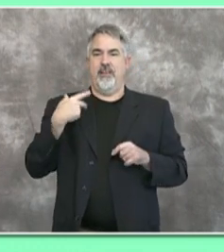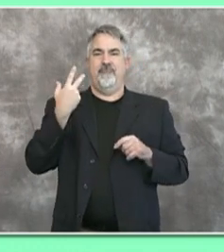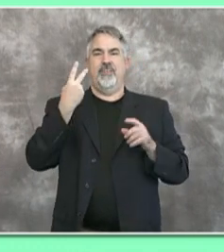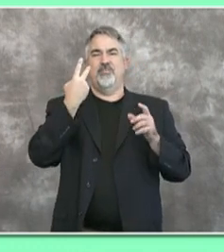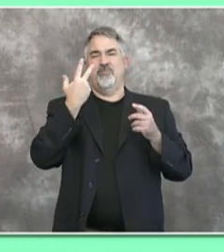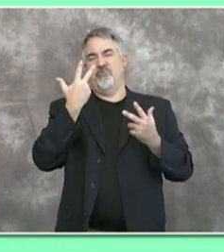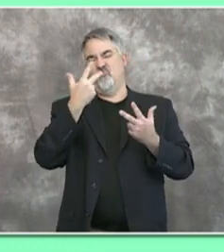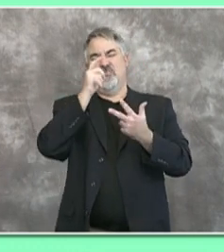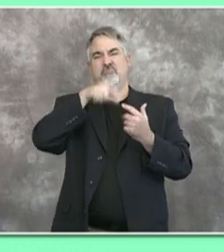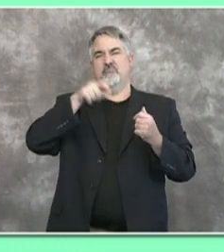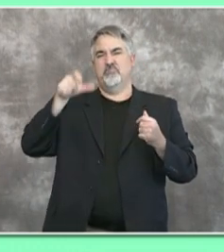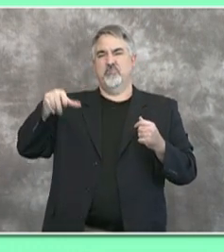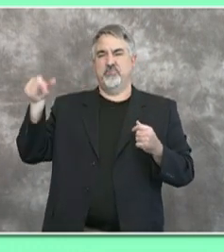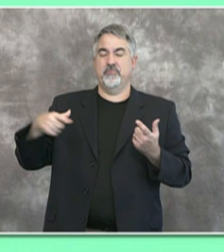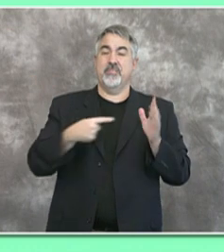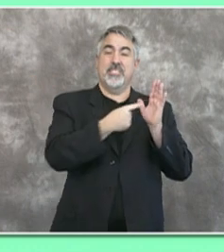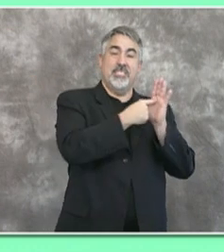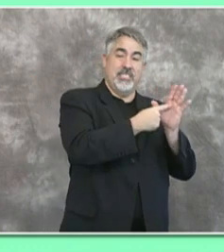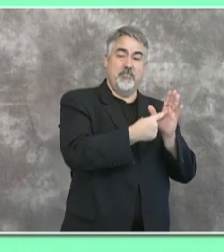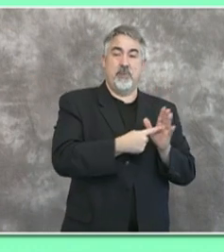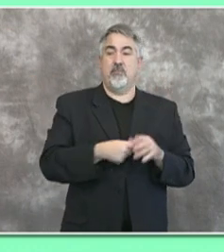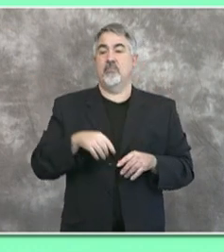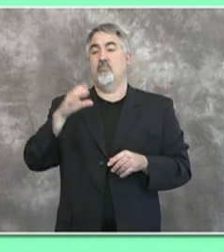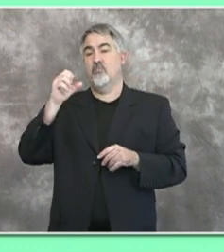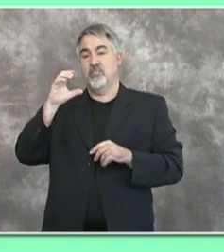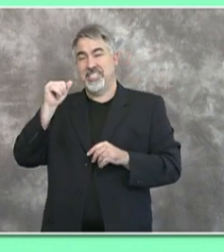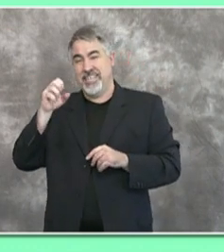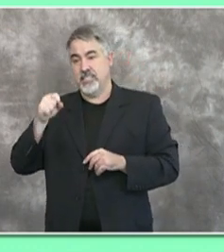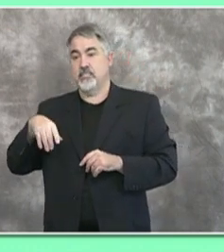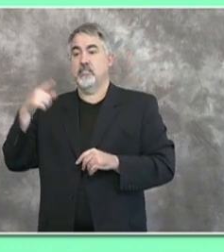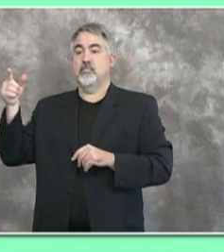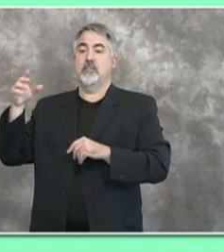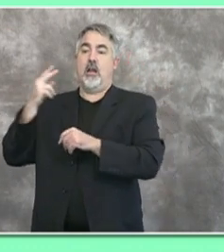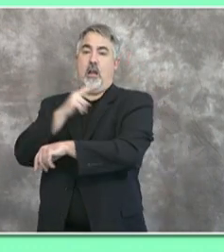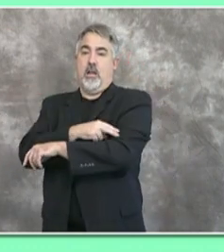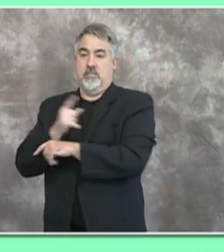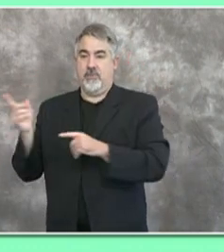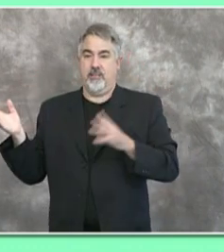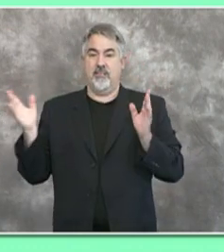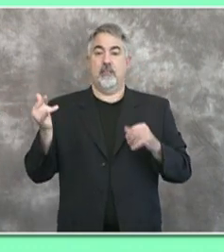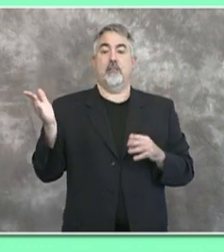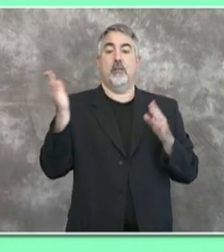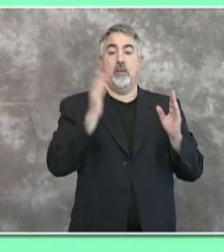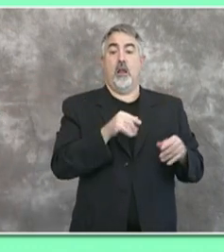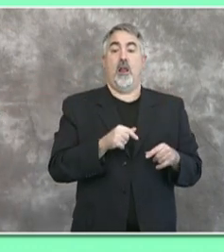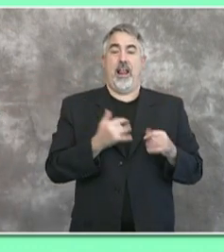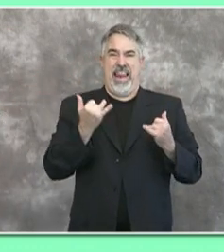there are 5 metrics that we are monitoring that will